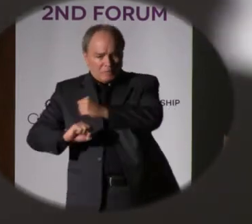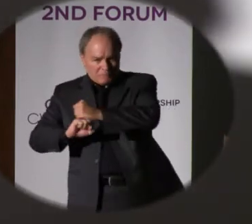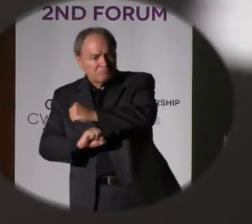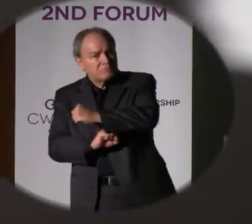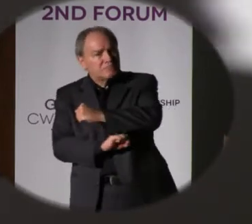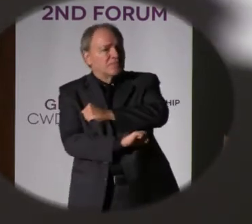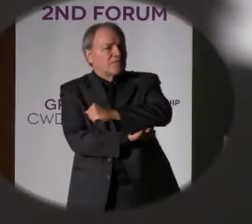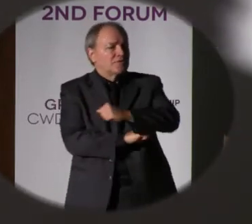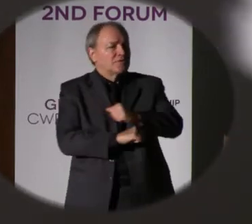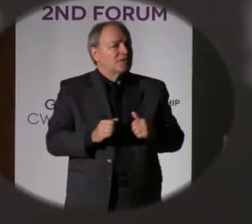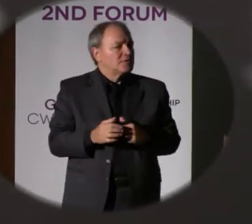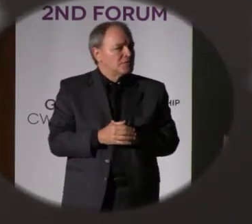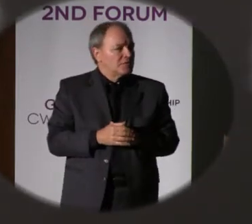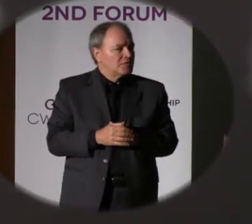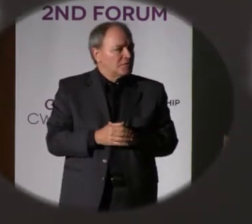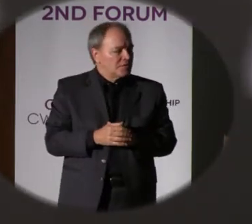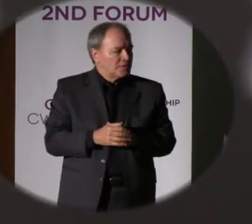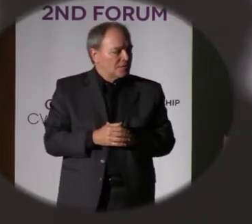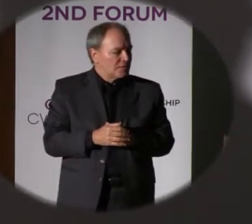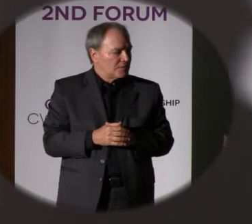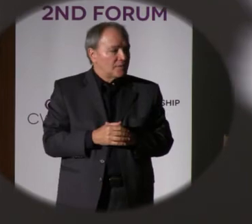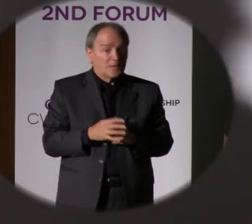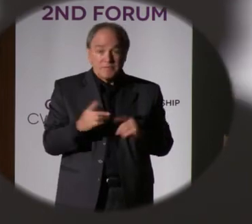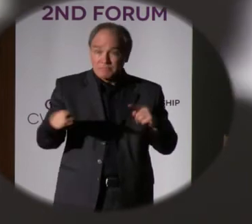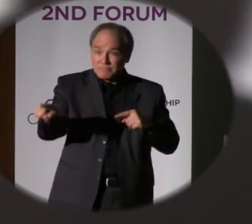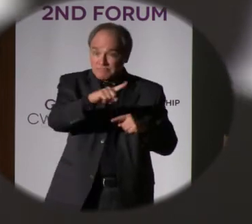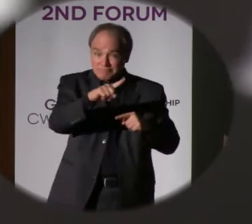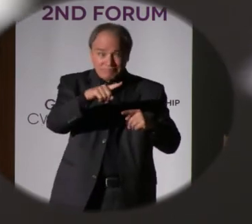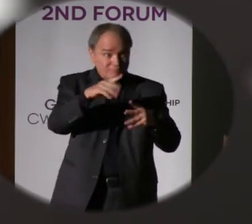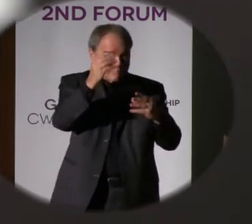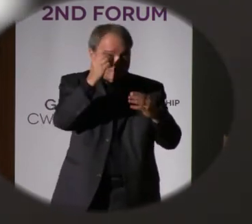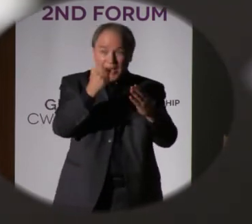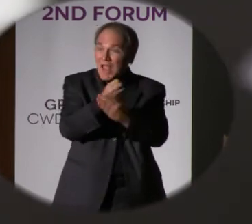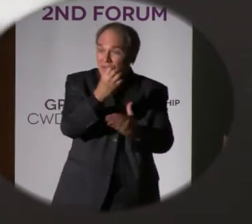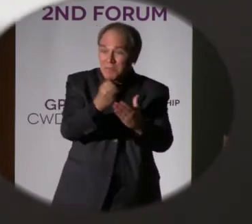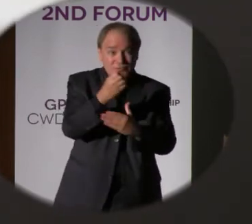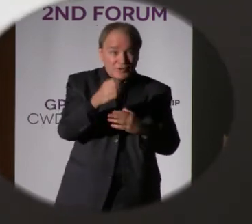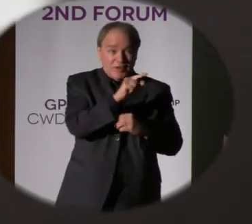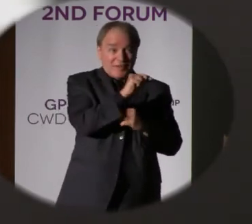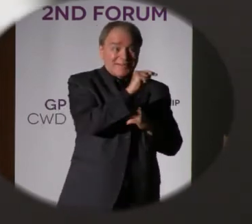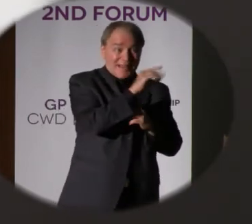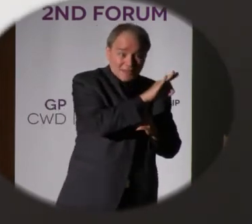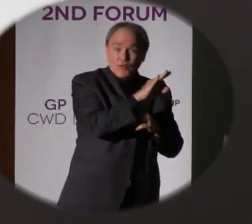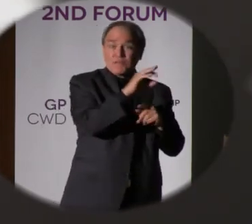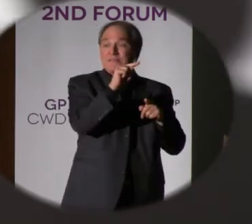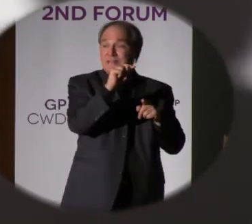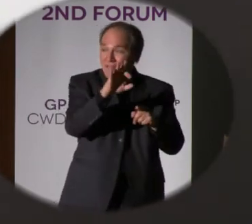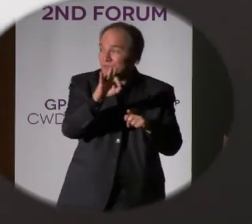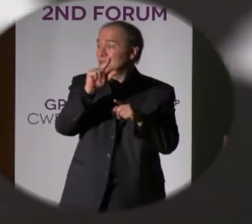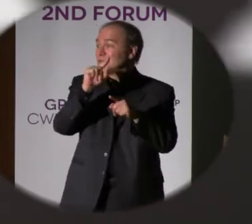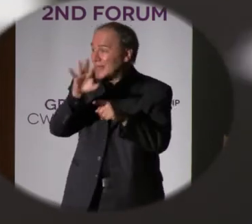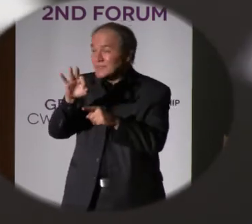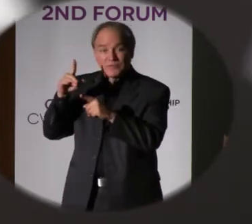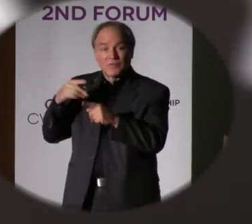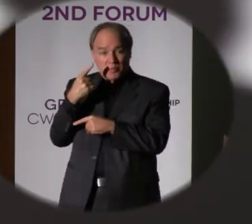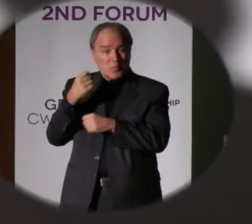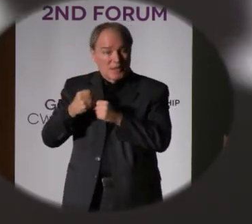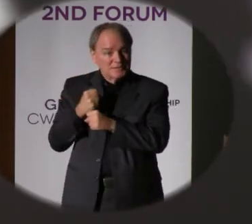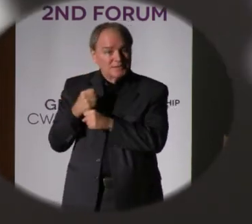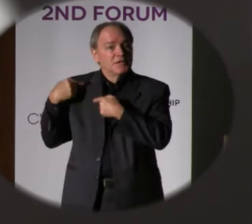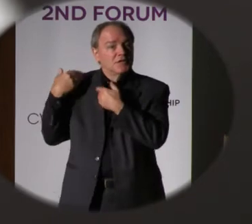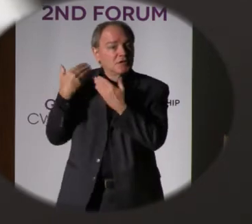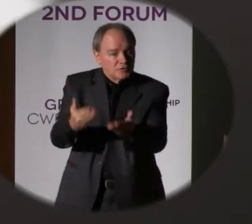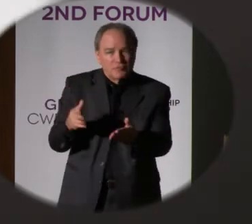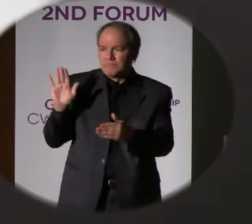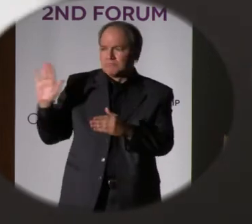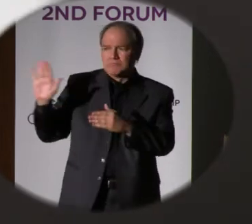and bringing everybody up to speed on where these task forces have been over the past year. There's been an